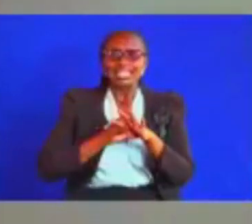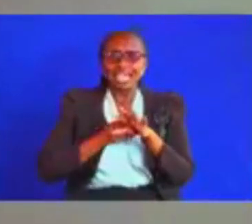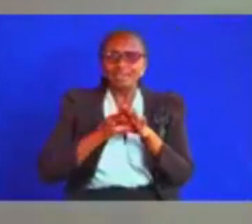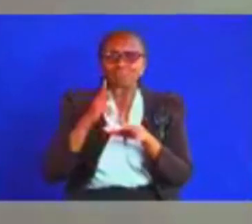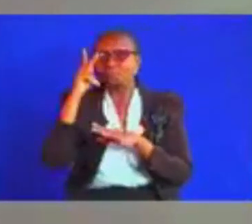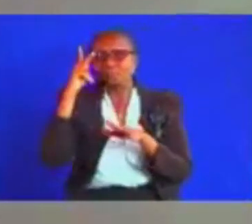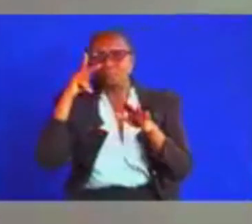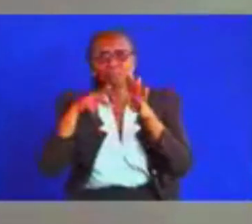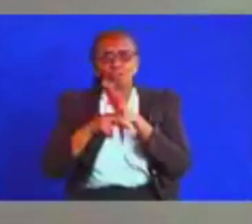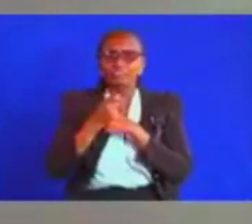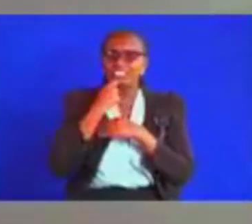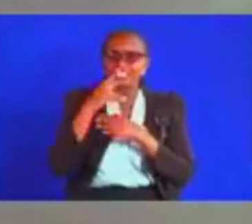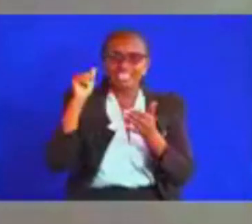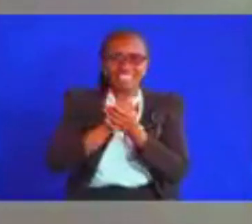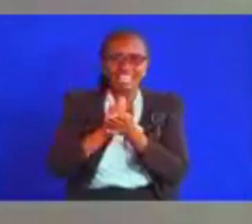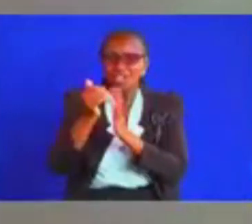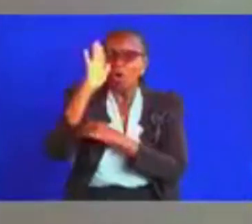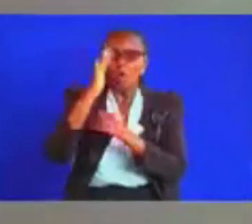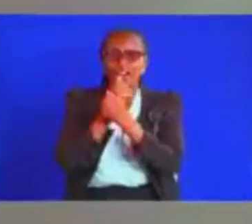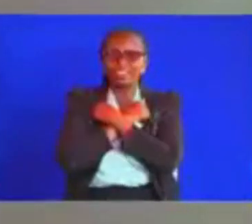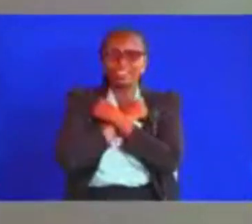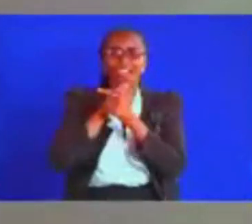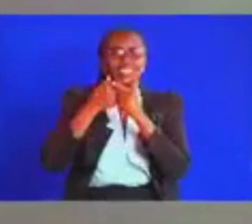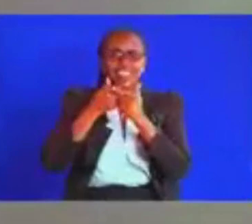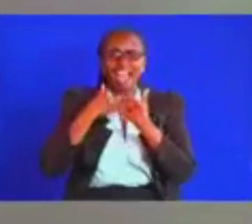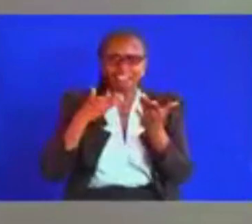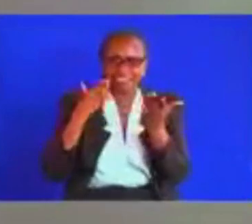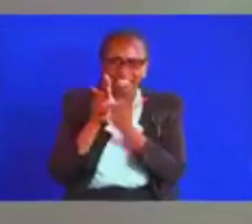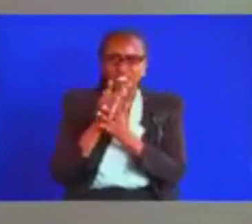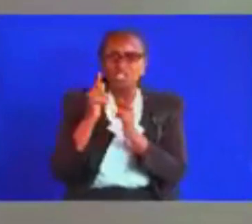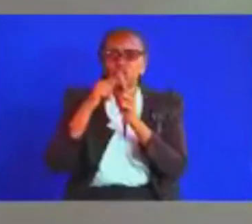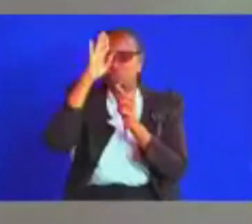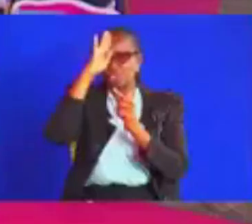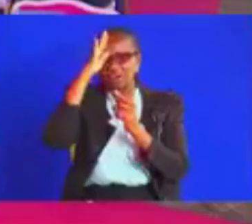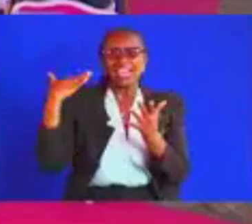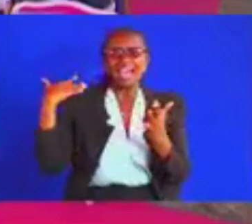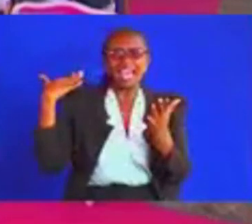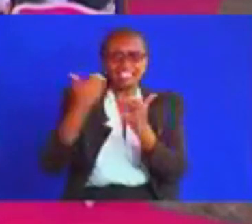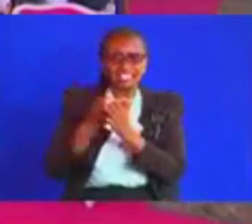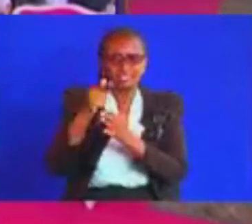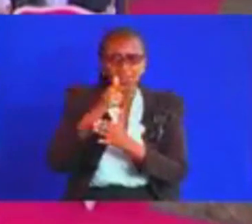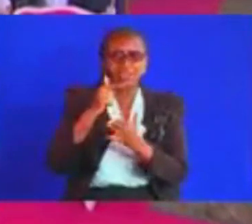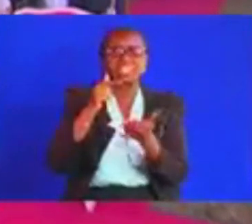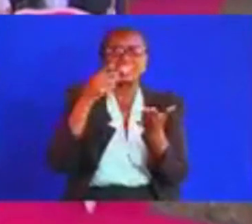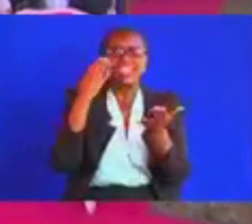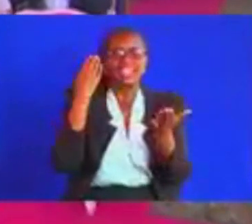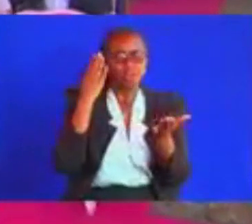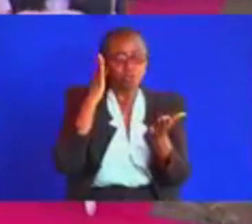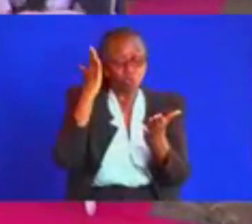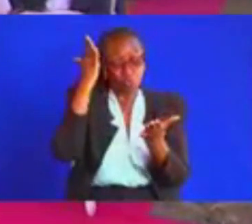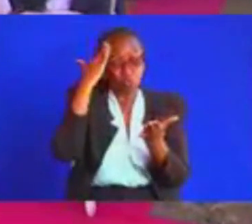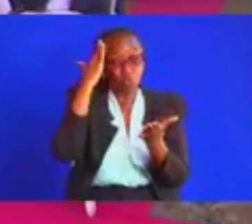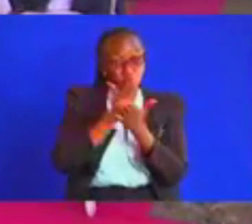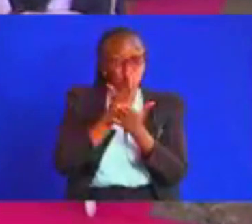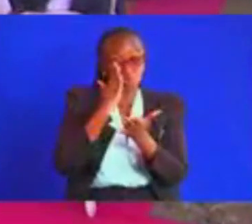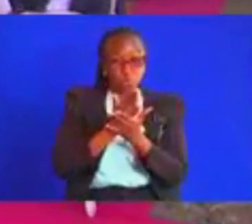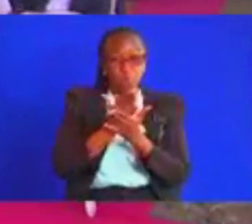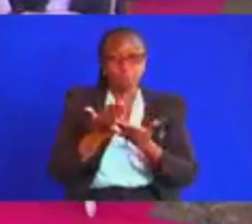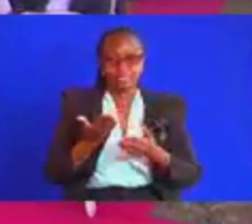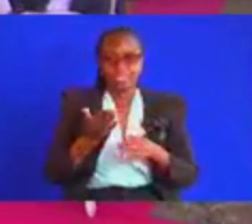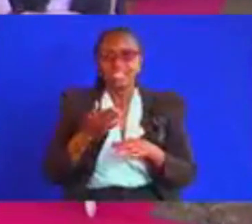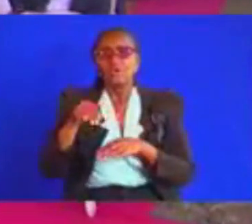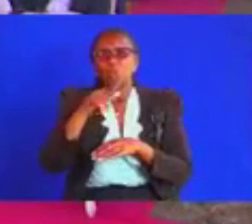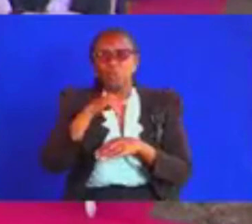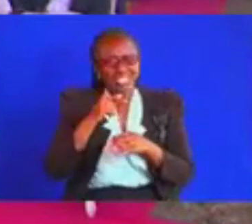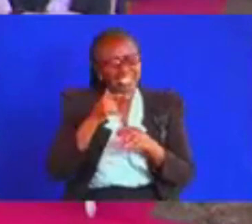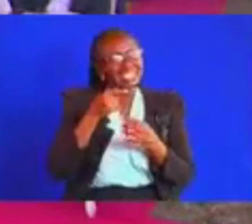said God is love, we have a right to doubt it until we verify it using the person Jesus. Did we see love